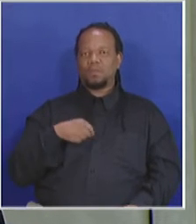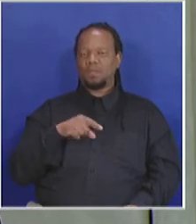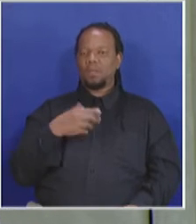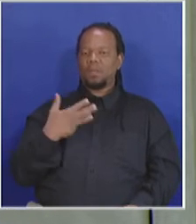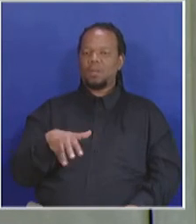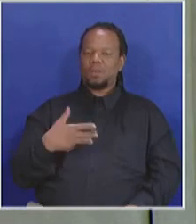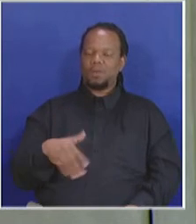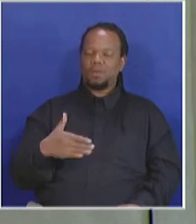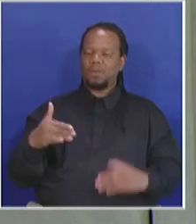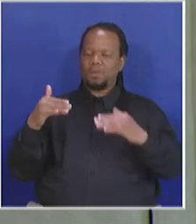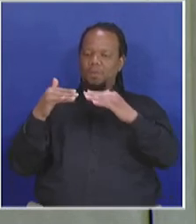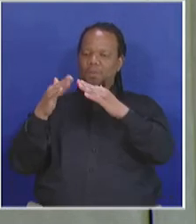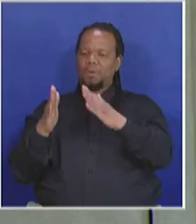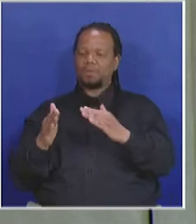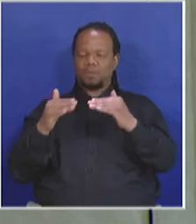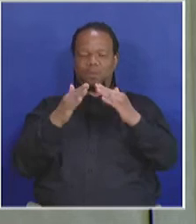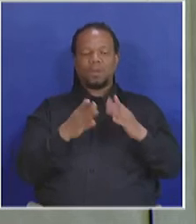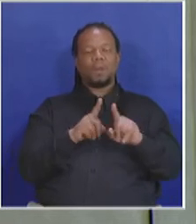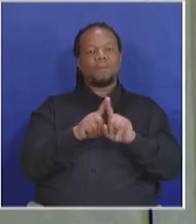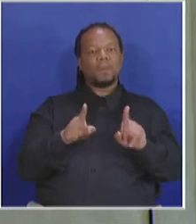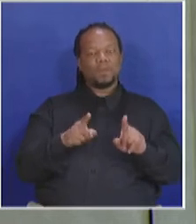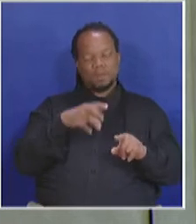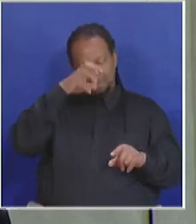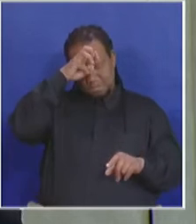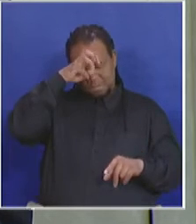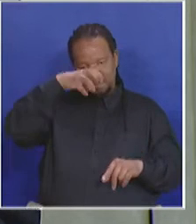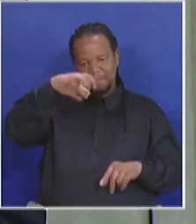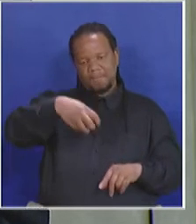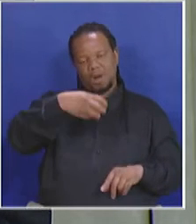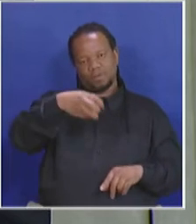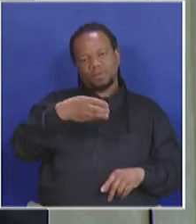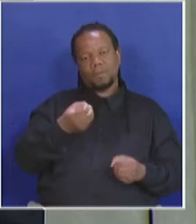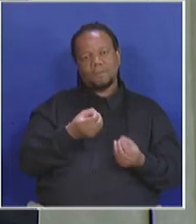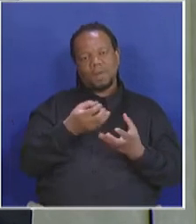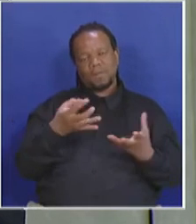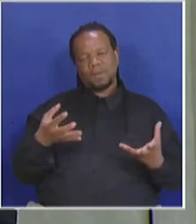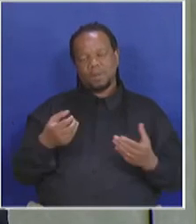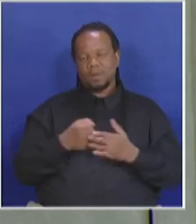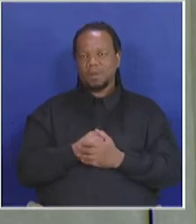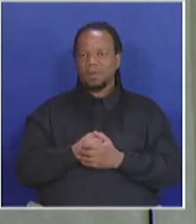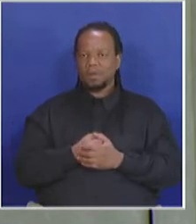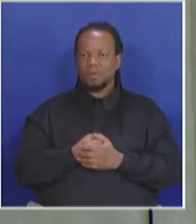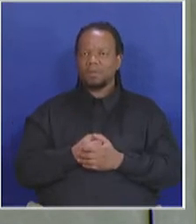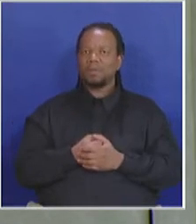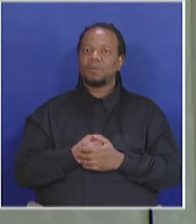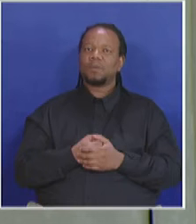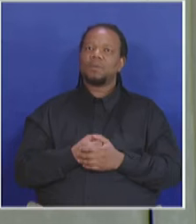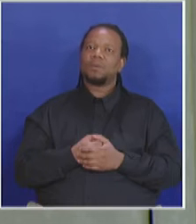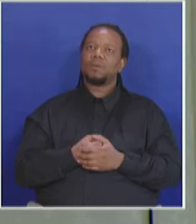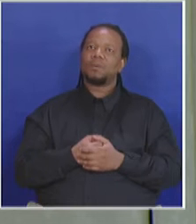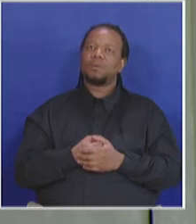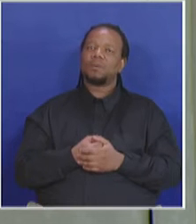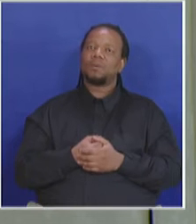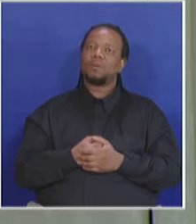overcrowded because it's got number of mines. As people see number of storm, number of